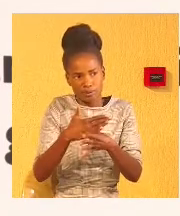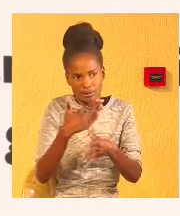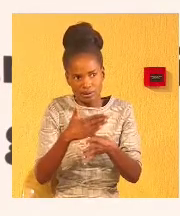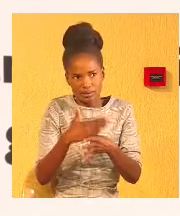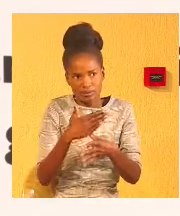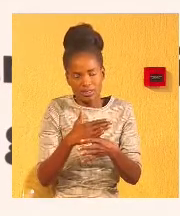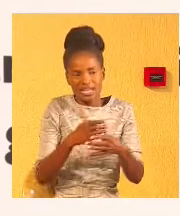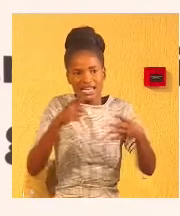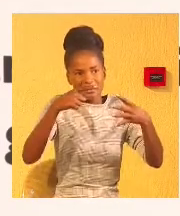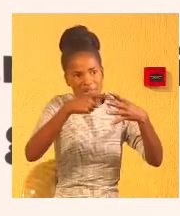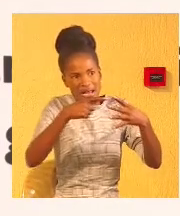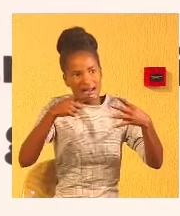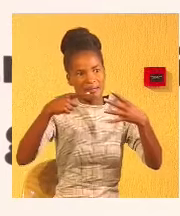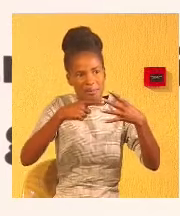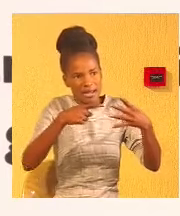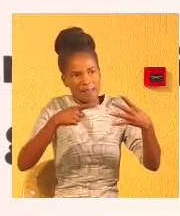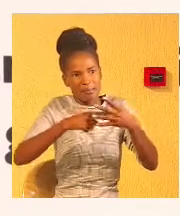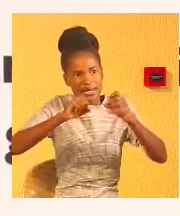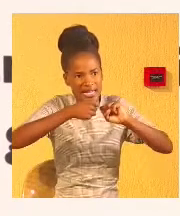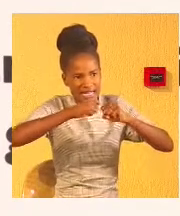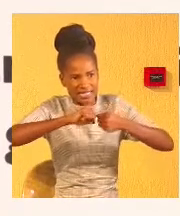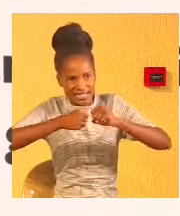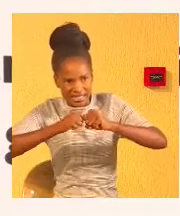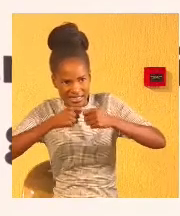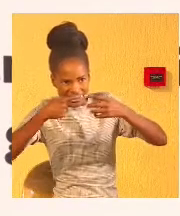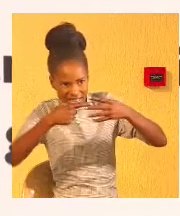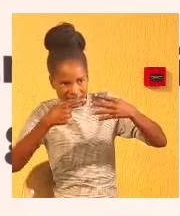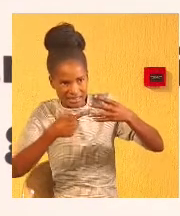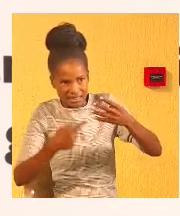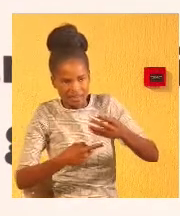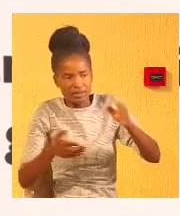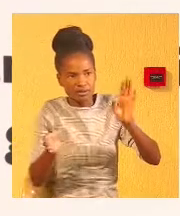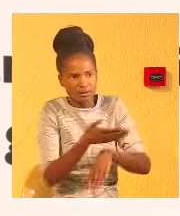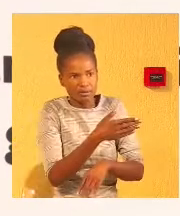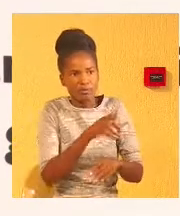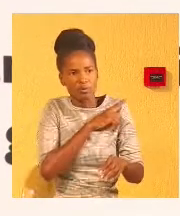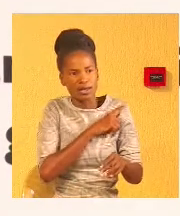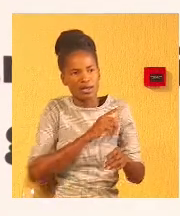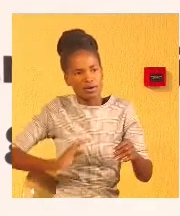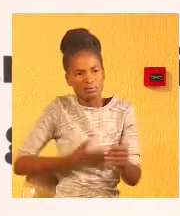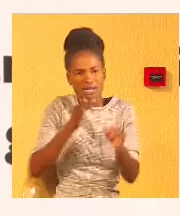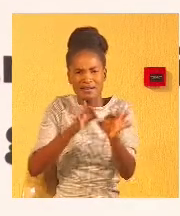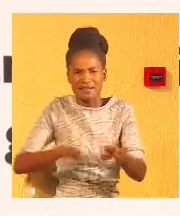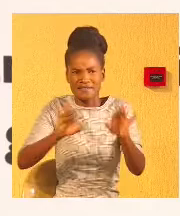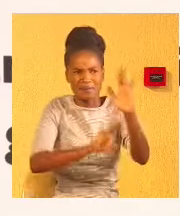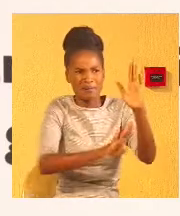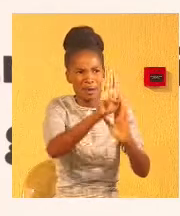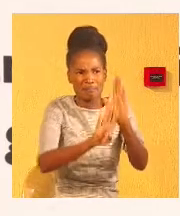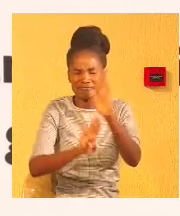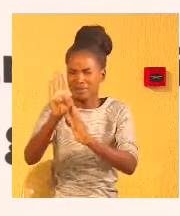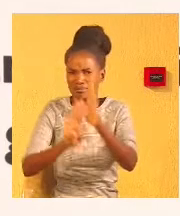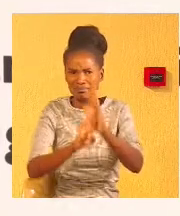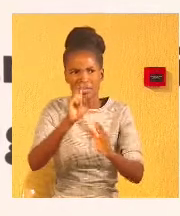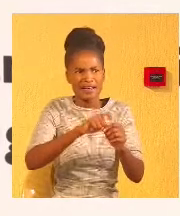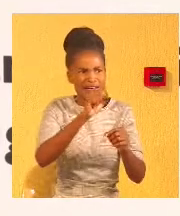we address issues of agriculture and land comprehensively, to make land productive and to ensure that we are able to